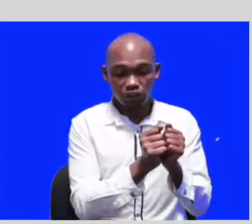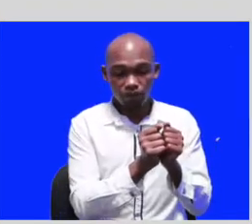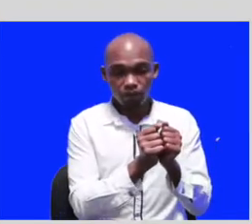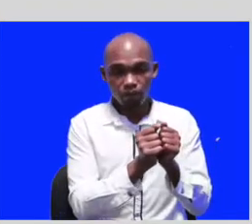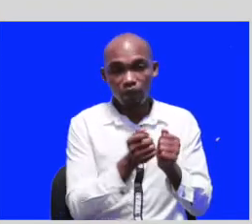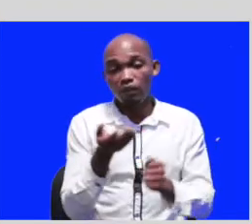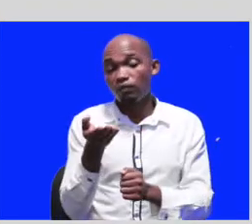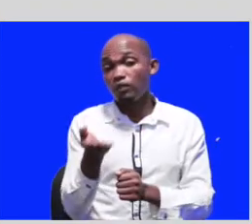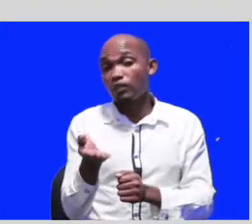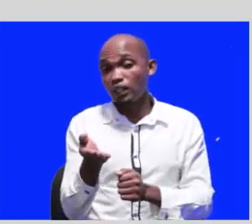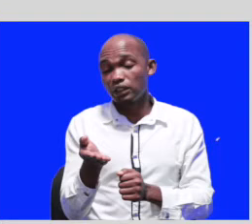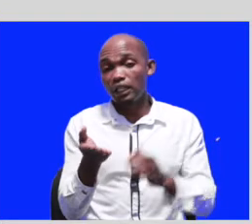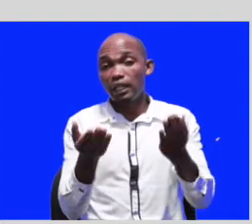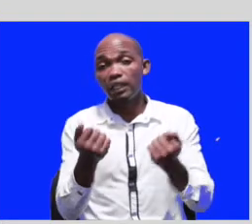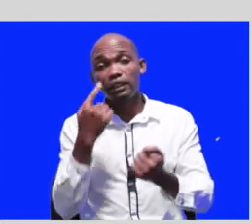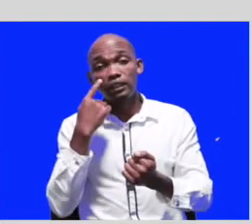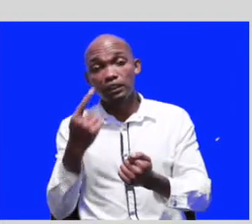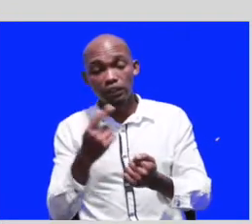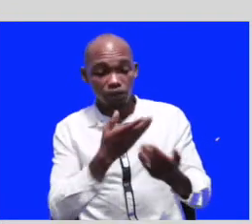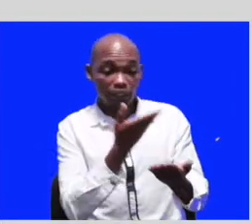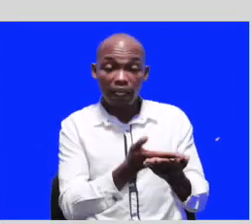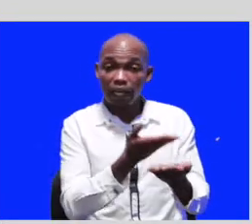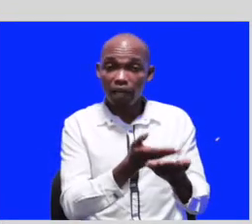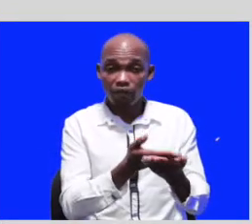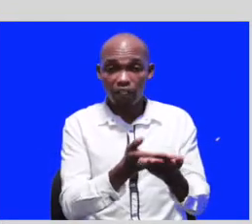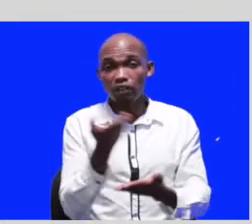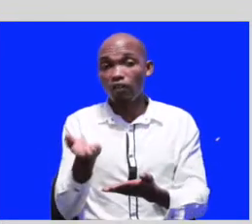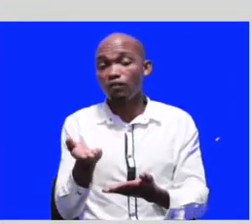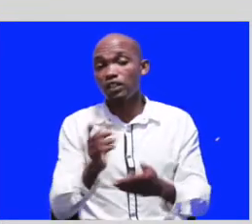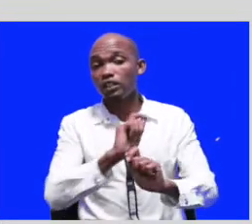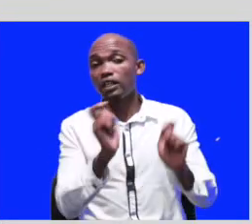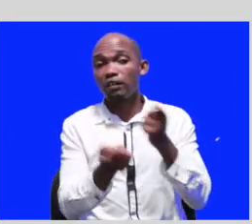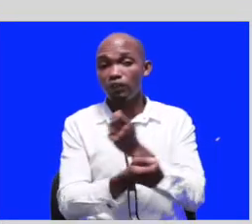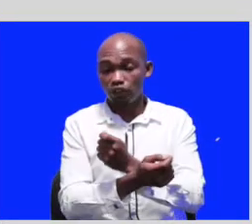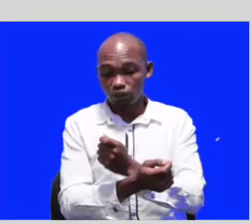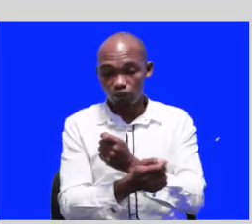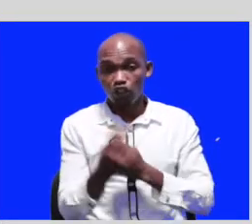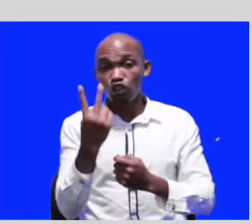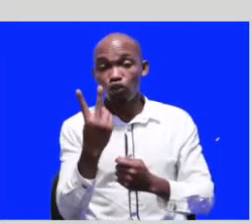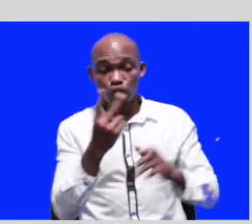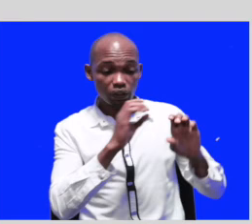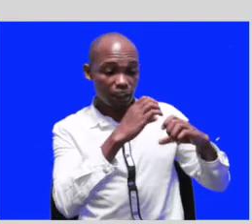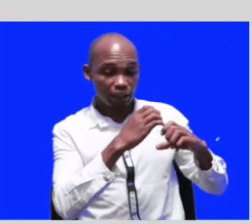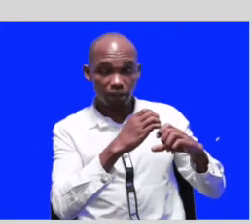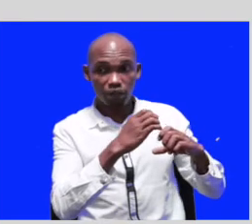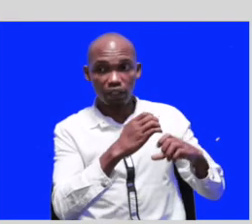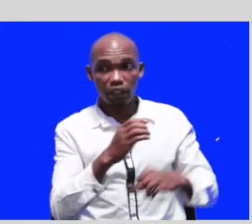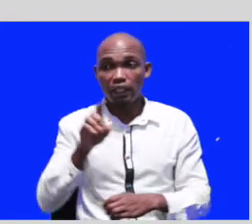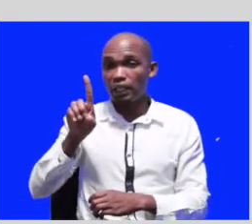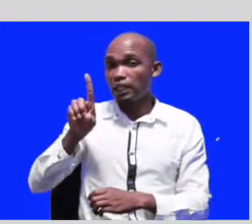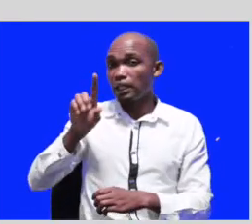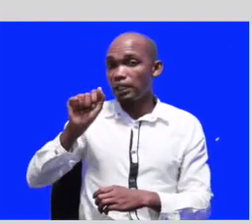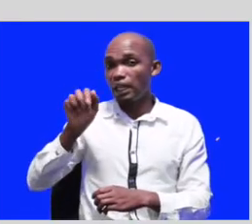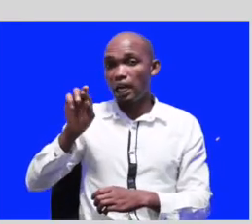looking on the theories of evolution, let us now look on evidences that support evolution. Two scientists, Darwin and